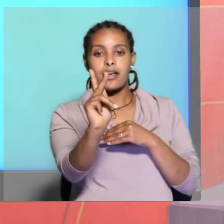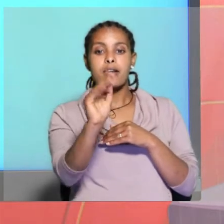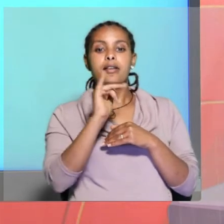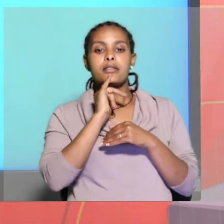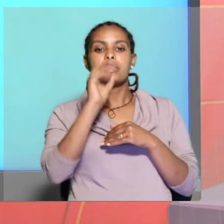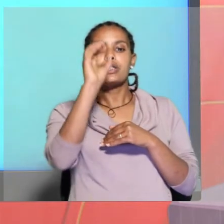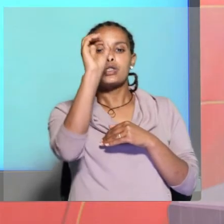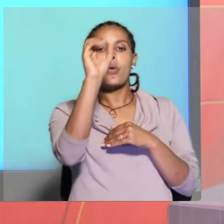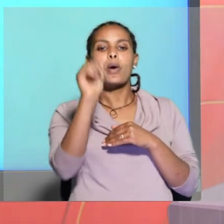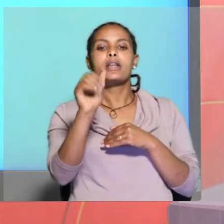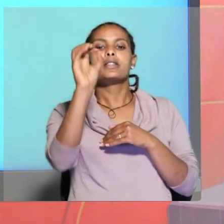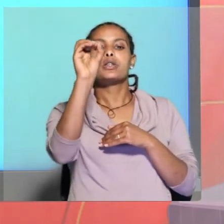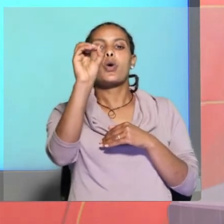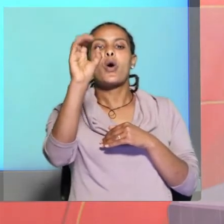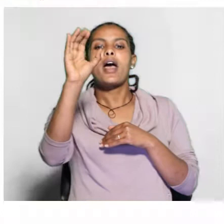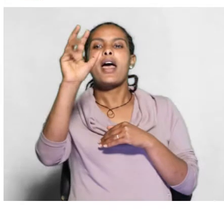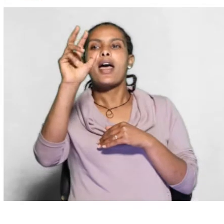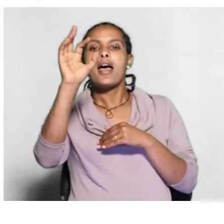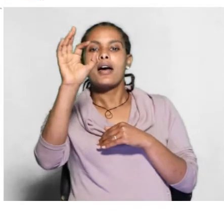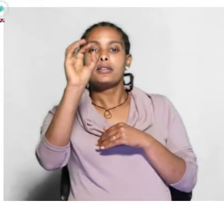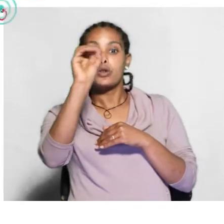is 0.80